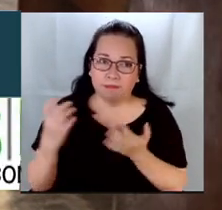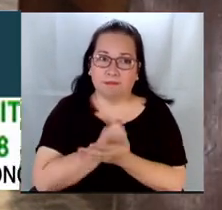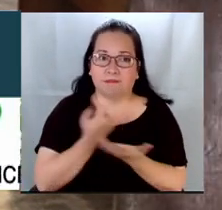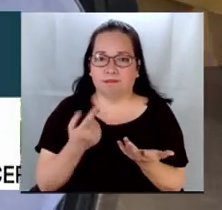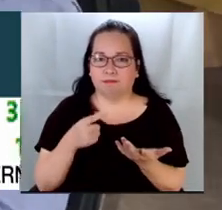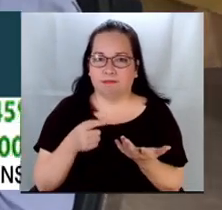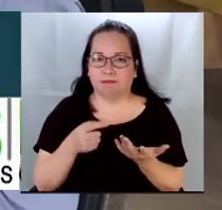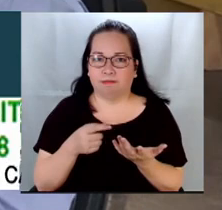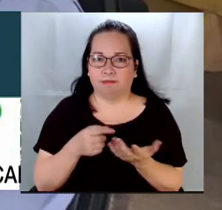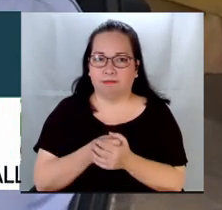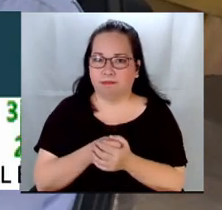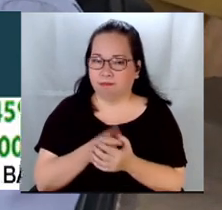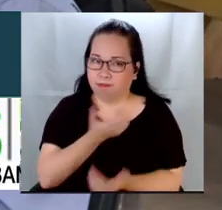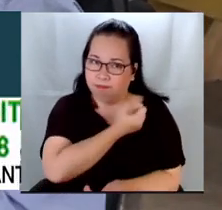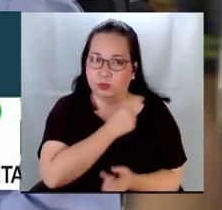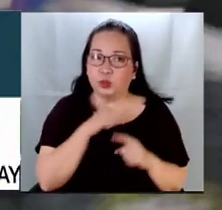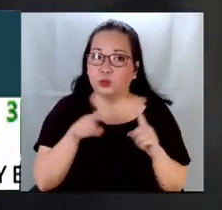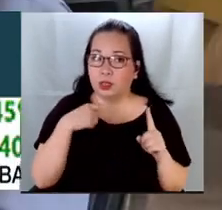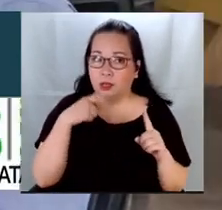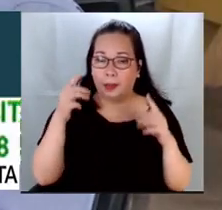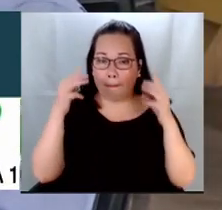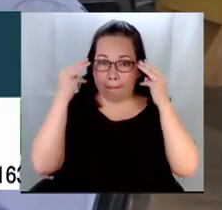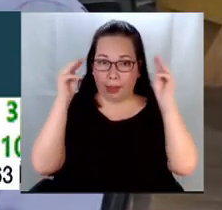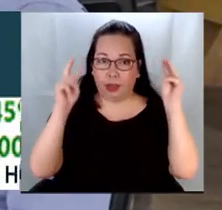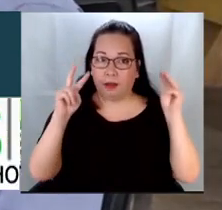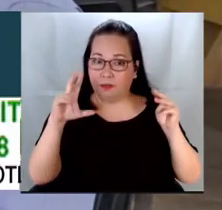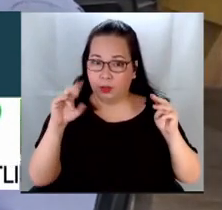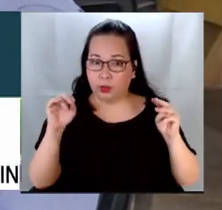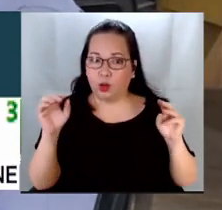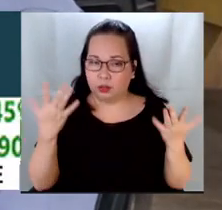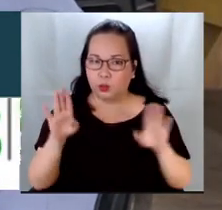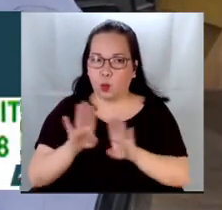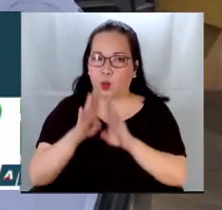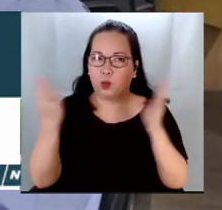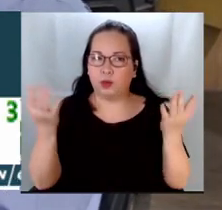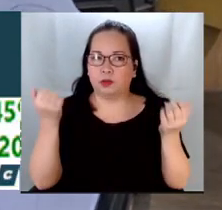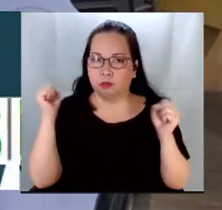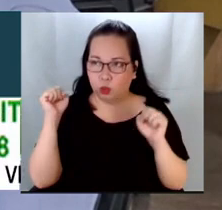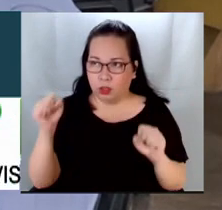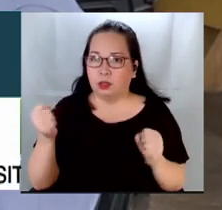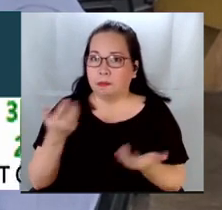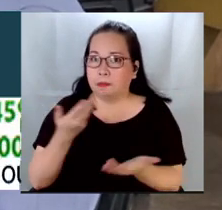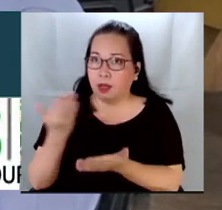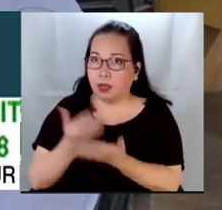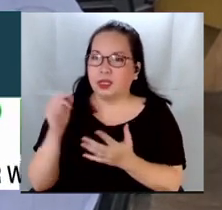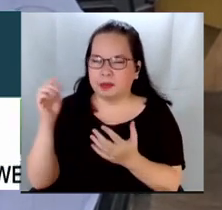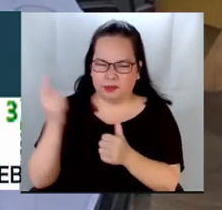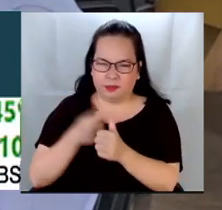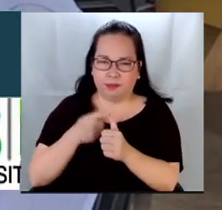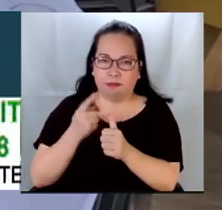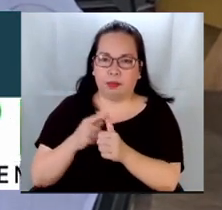city remains open to purchasing any brand of the vaccine as long as it is approved by the Food and Drug